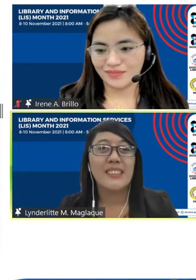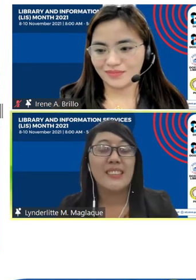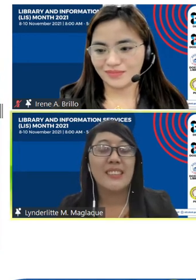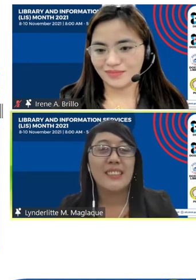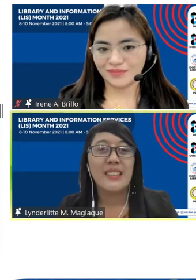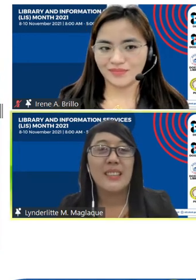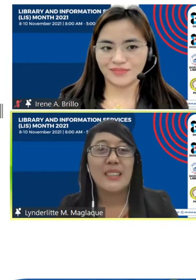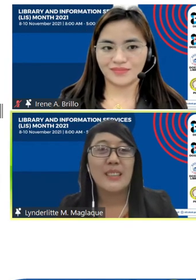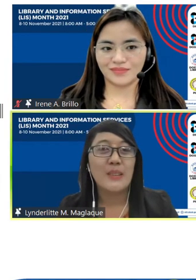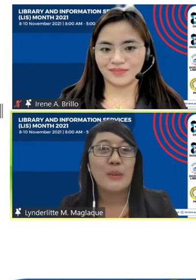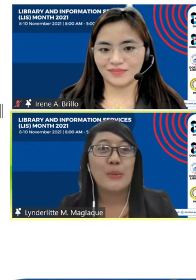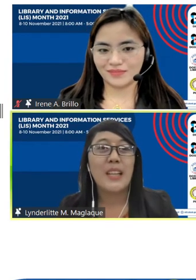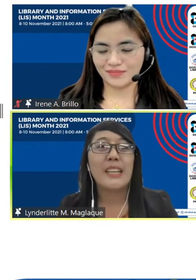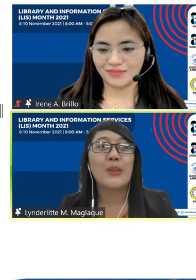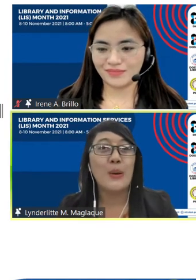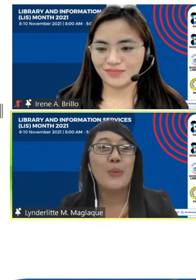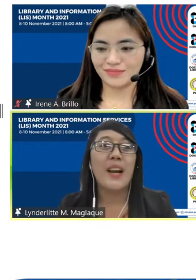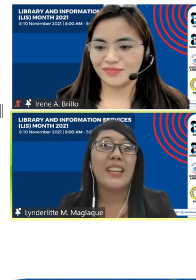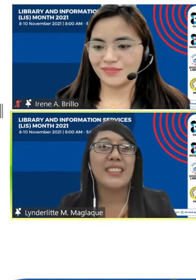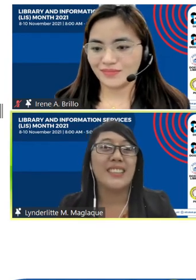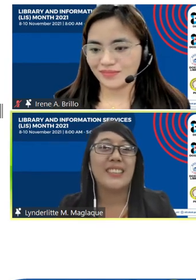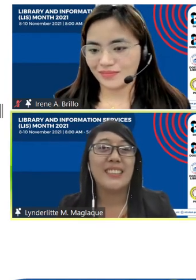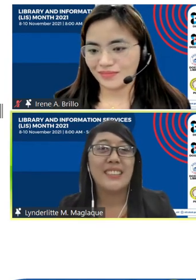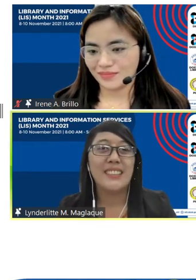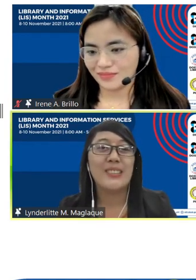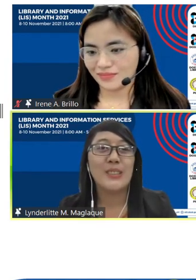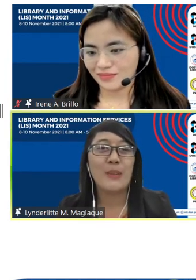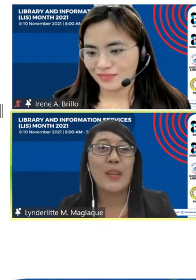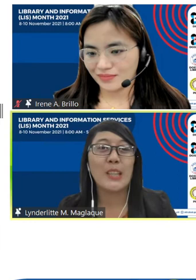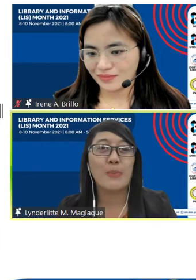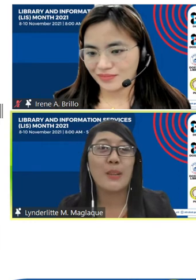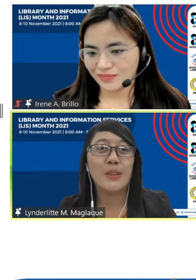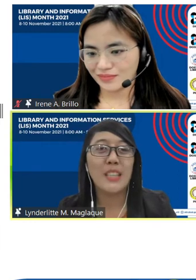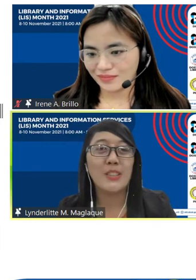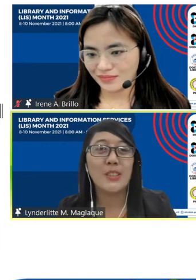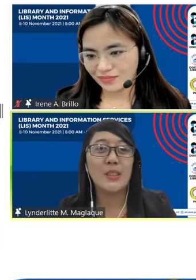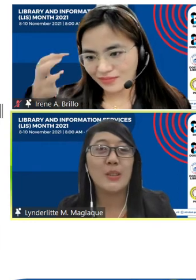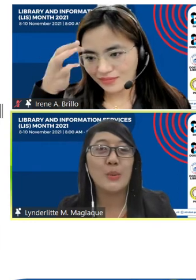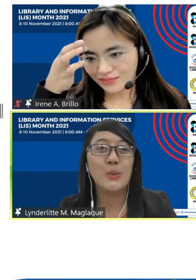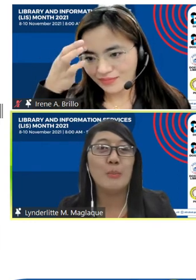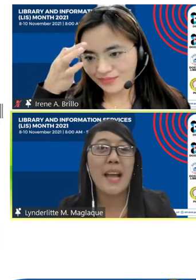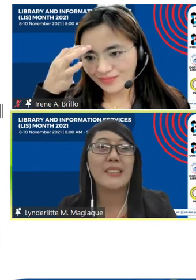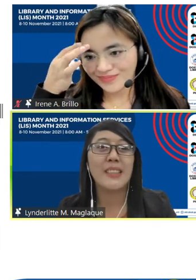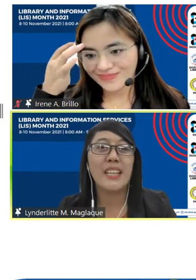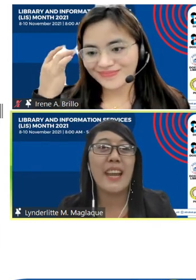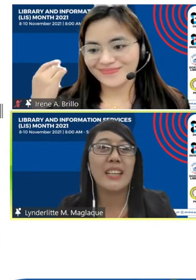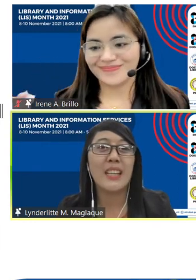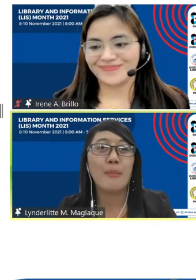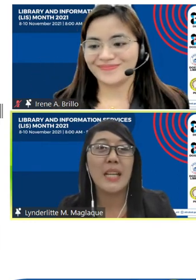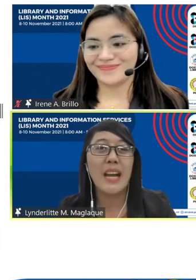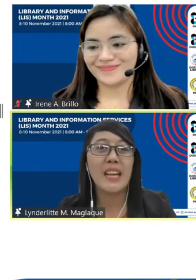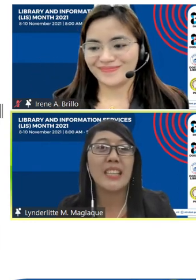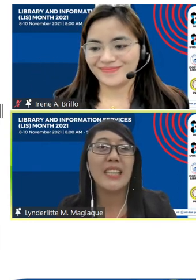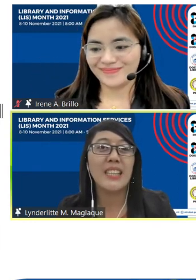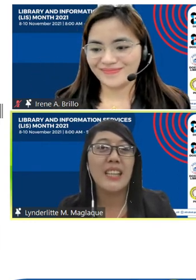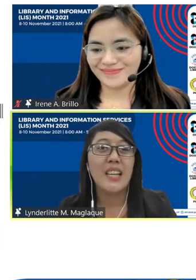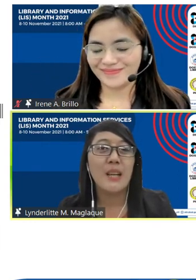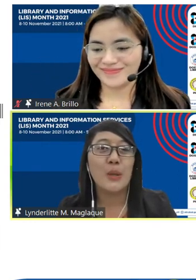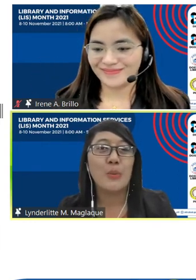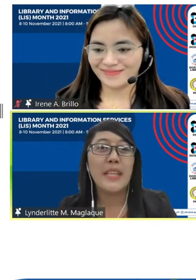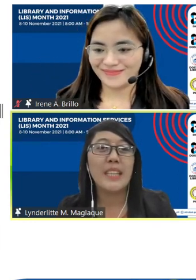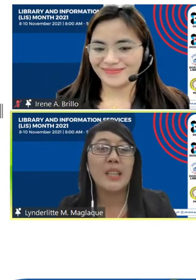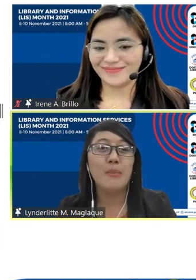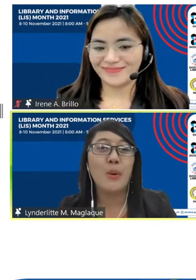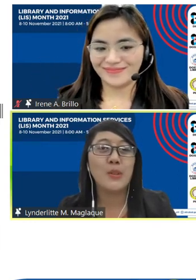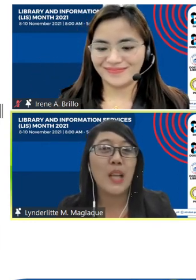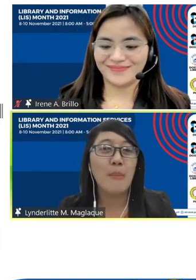Next. We would like to award the Certificate of Recognition to Maricel L. Gabilakin